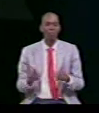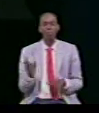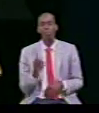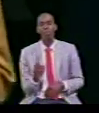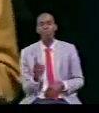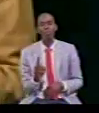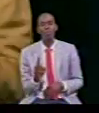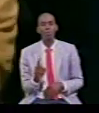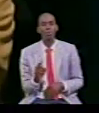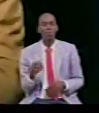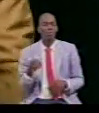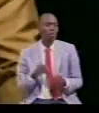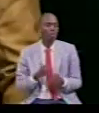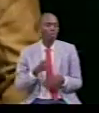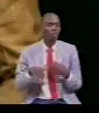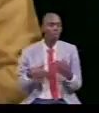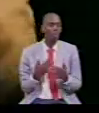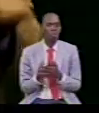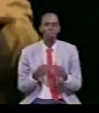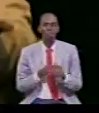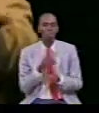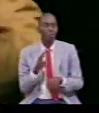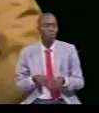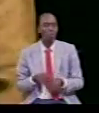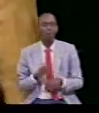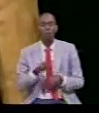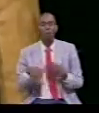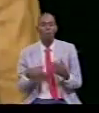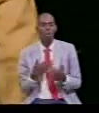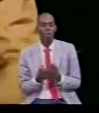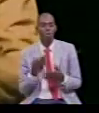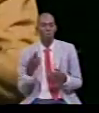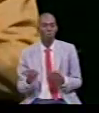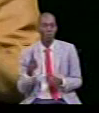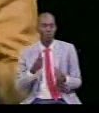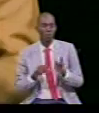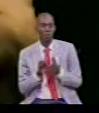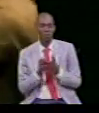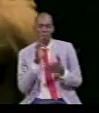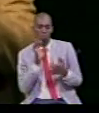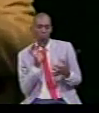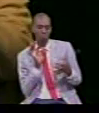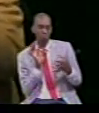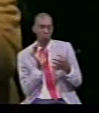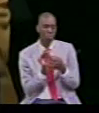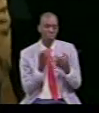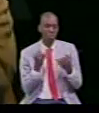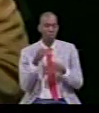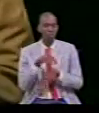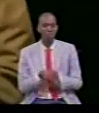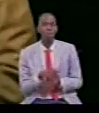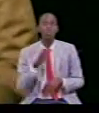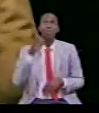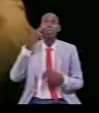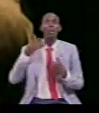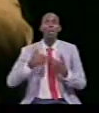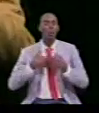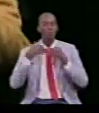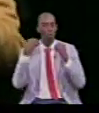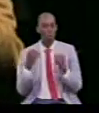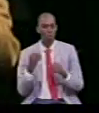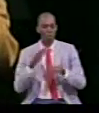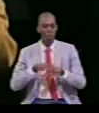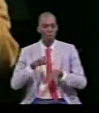In every nation. All those who are connected tonight, he has power on earth to forgive sins.